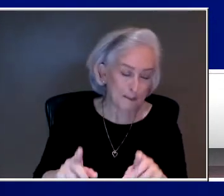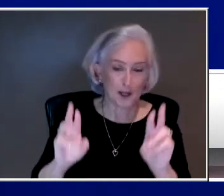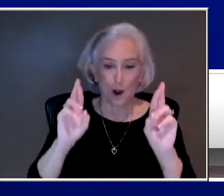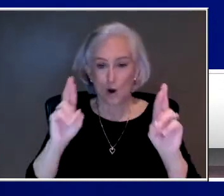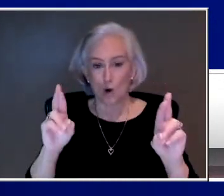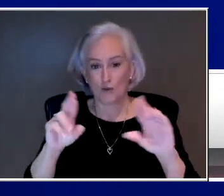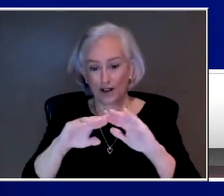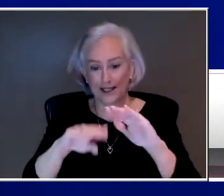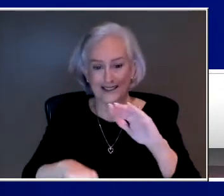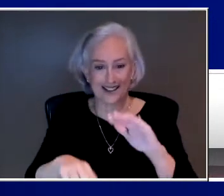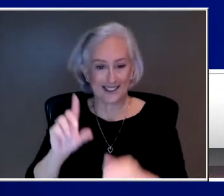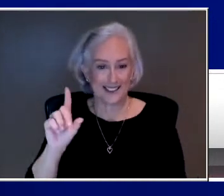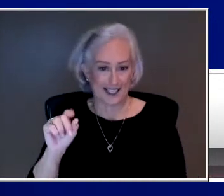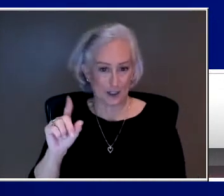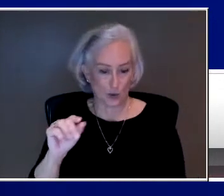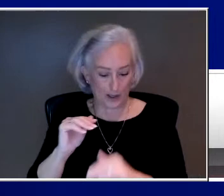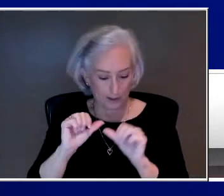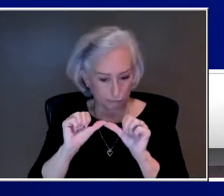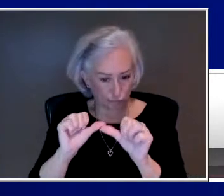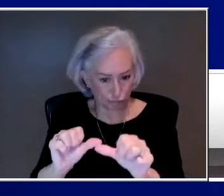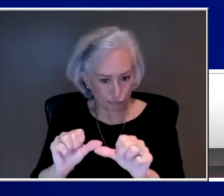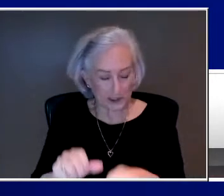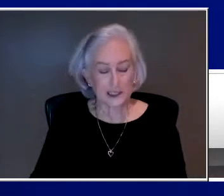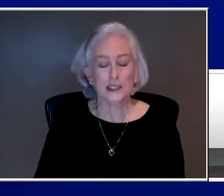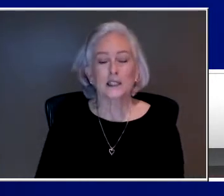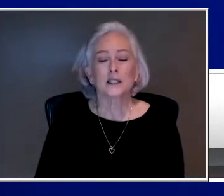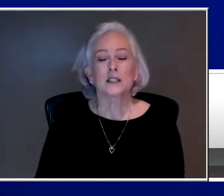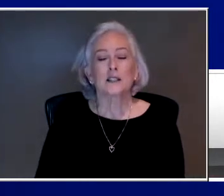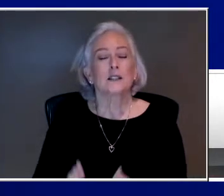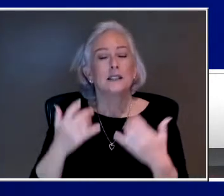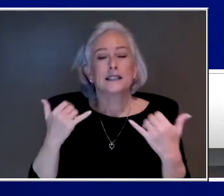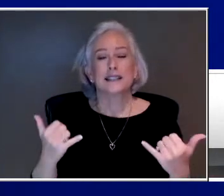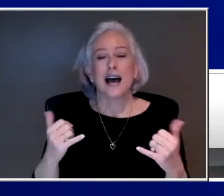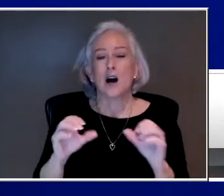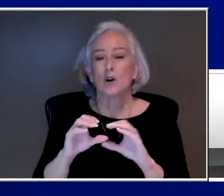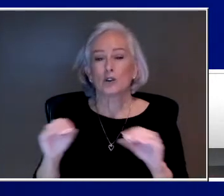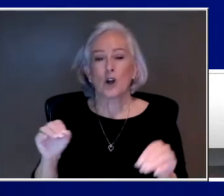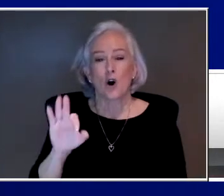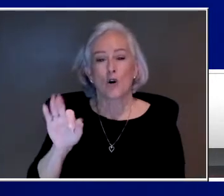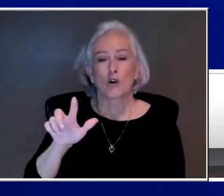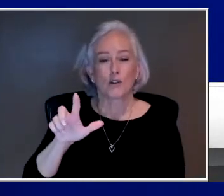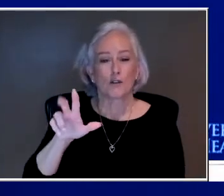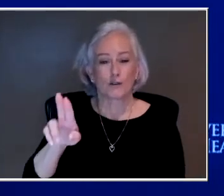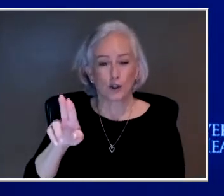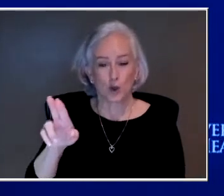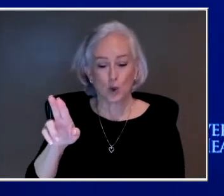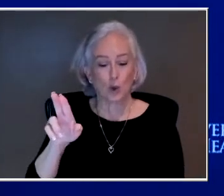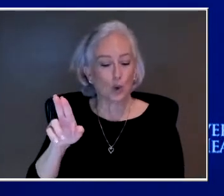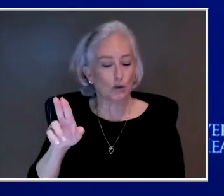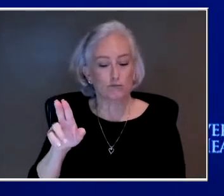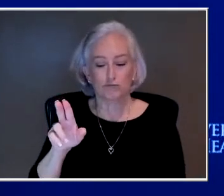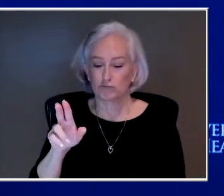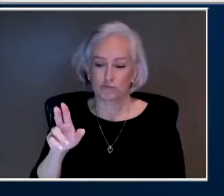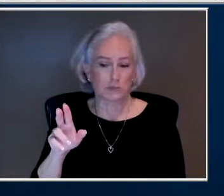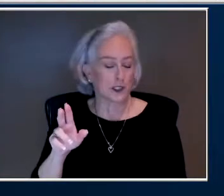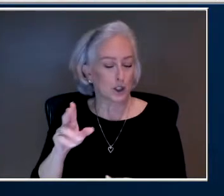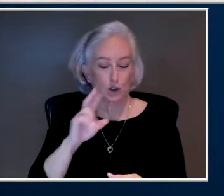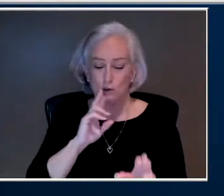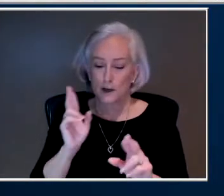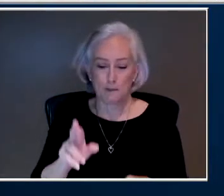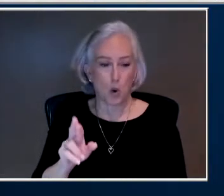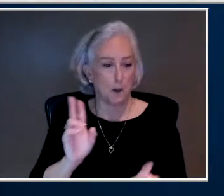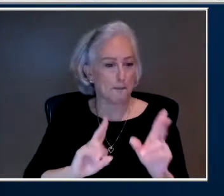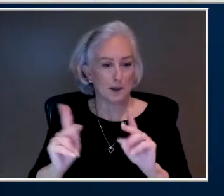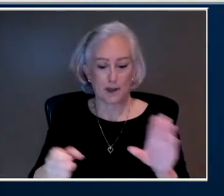mark. And right now, again, really no influenza hospitalizations currently as well. All right, Hawk, a new